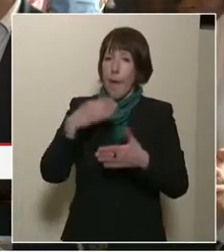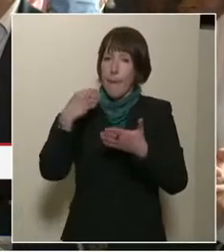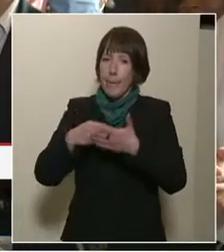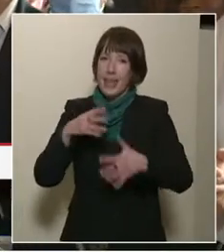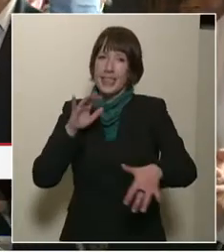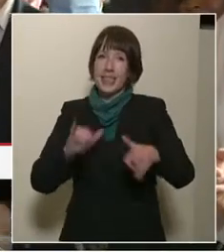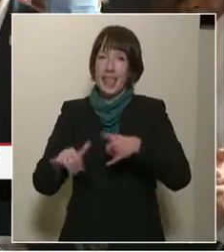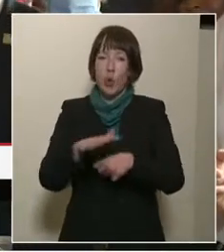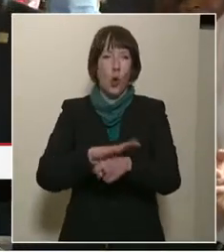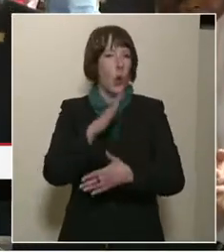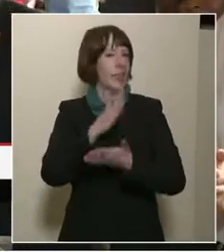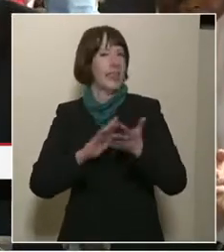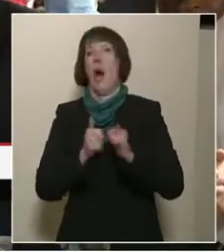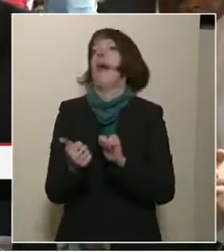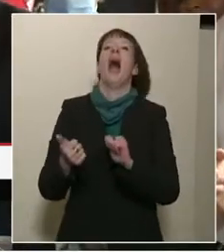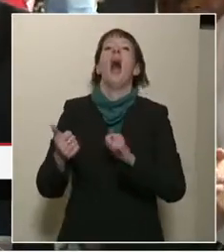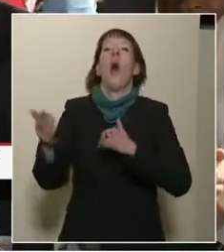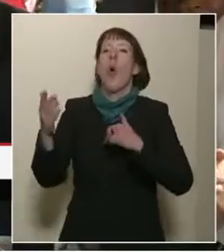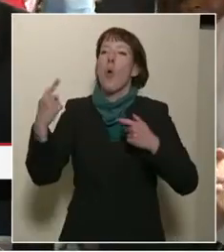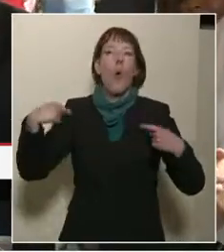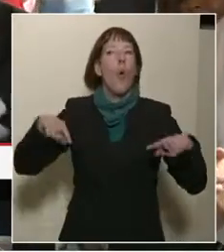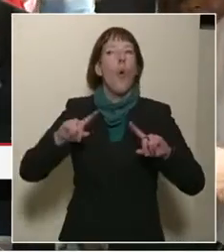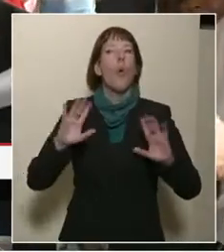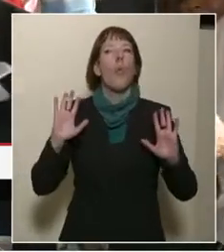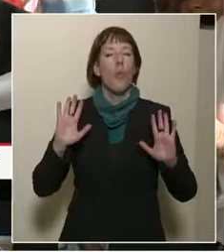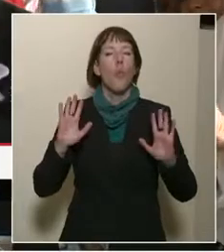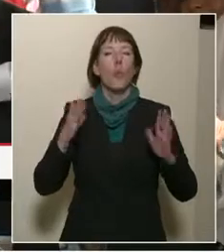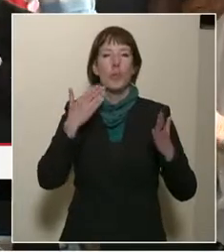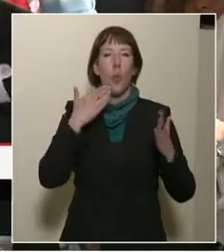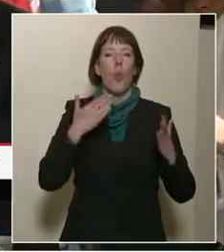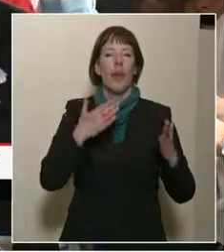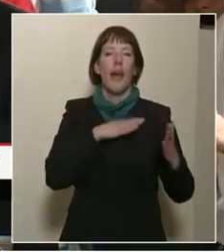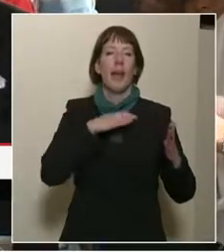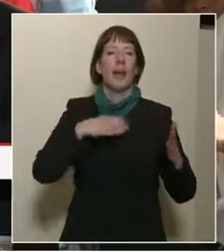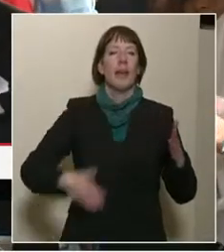one way or another, y'all. One way or another. So thank you, Mayor Bowser, for that.